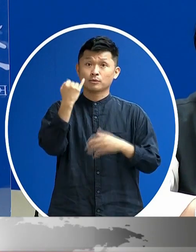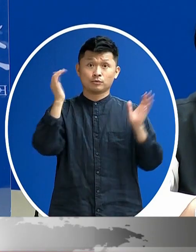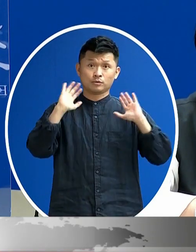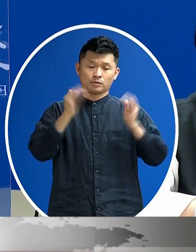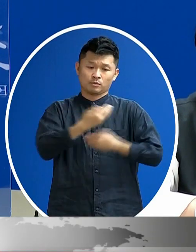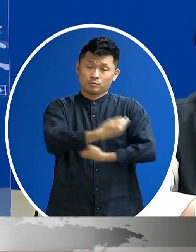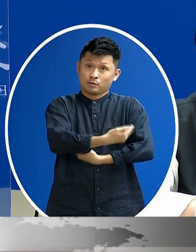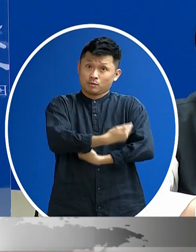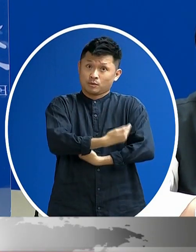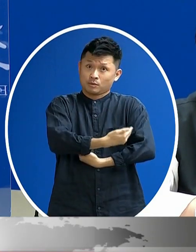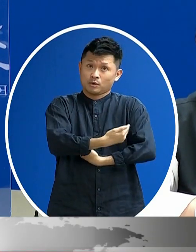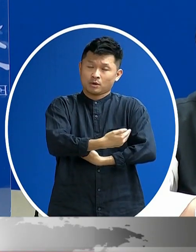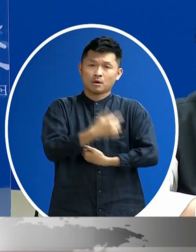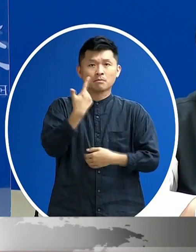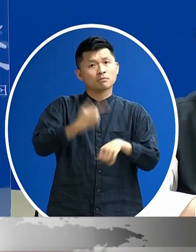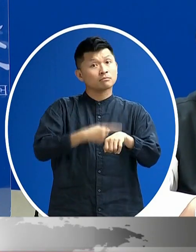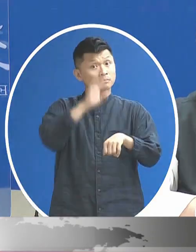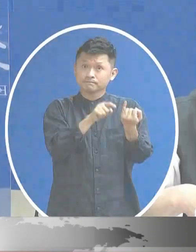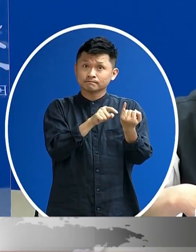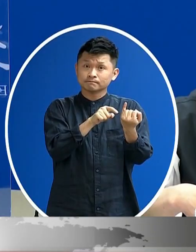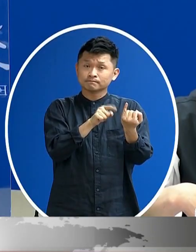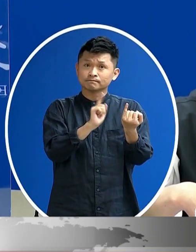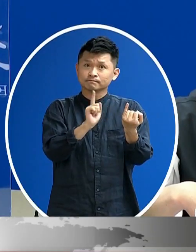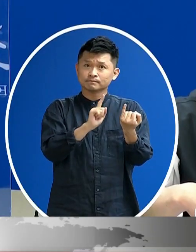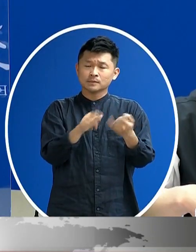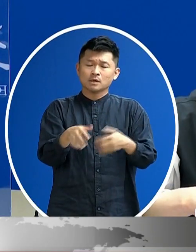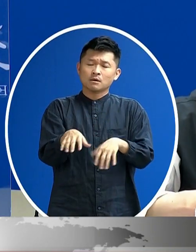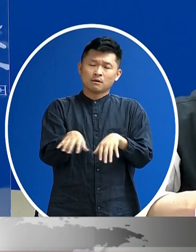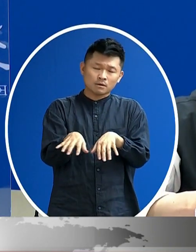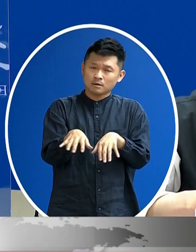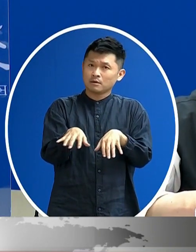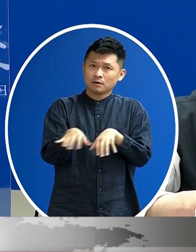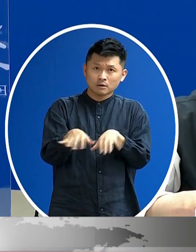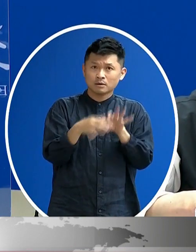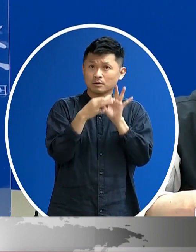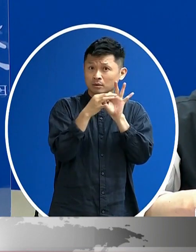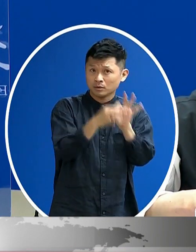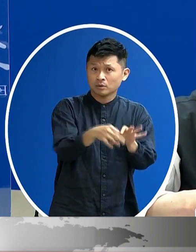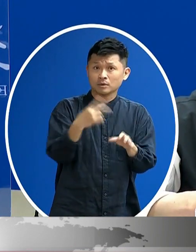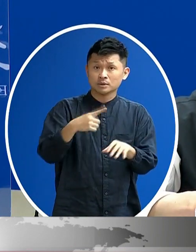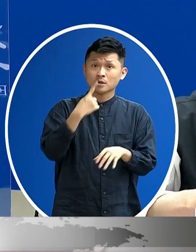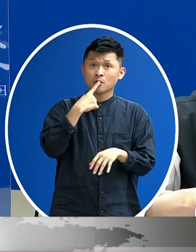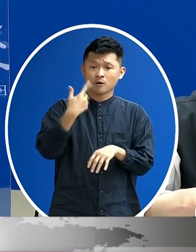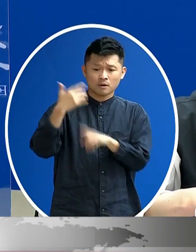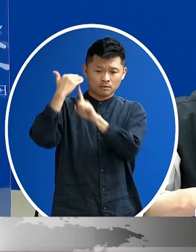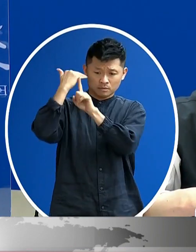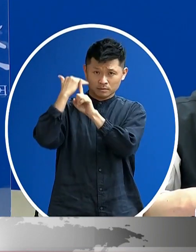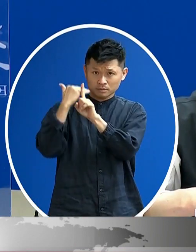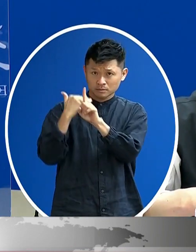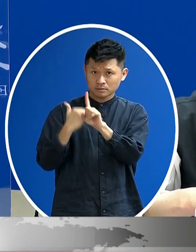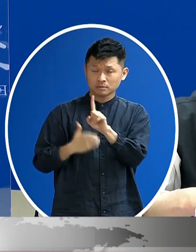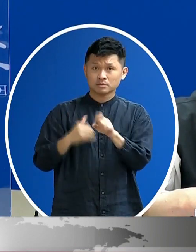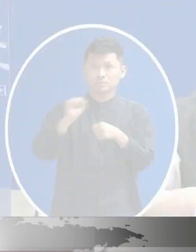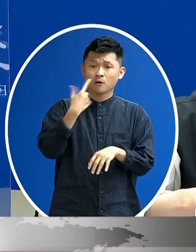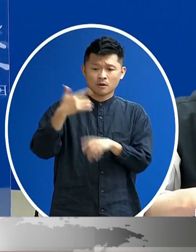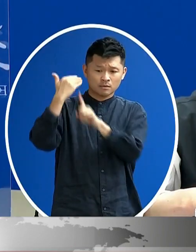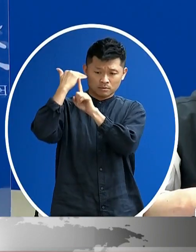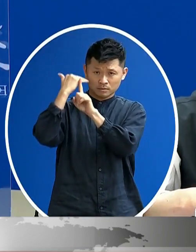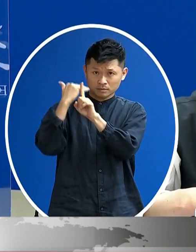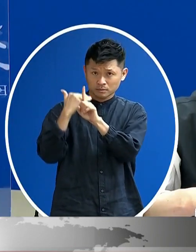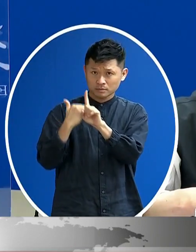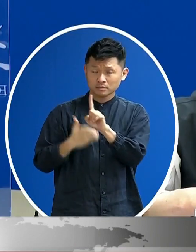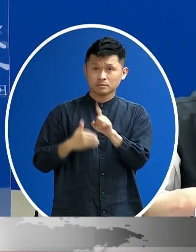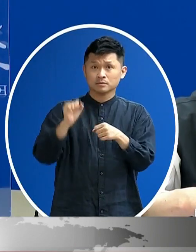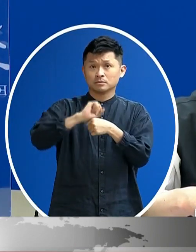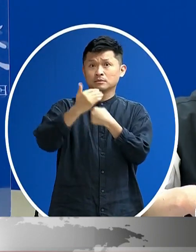She's a little over 8 months old and has no pre-existing chronic conditions. She experienced persistent convulsions and low blood pressure. She